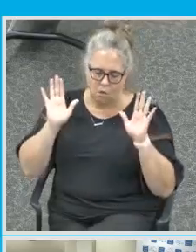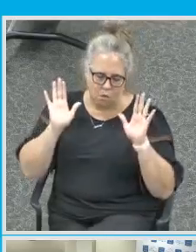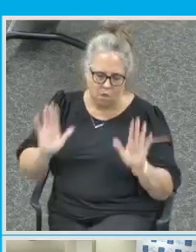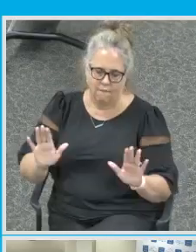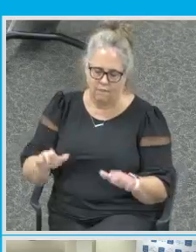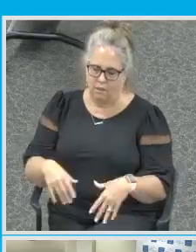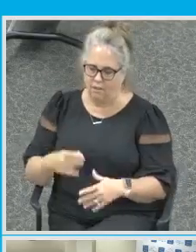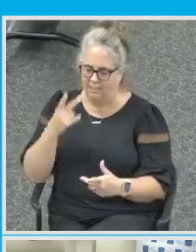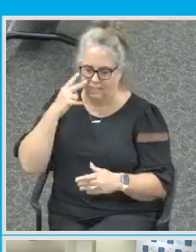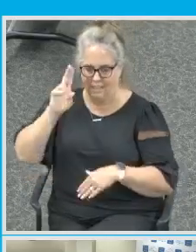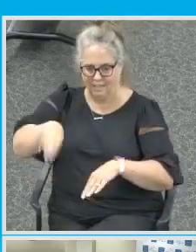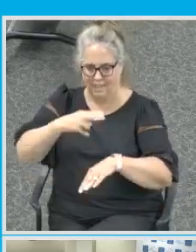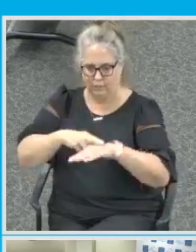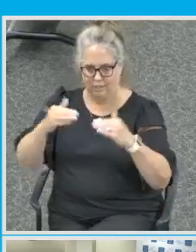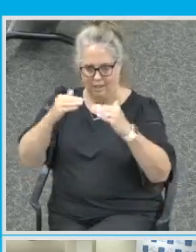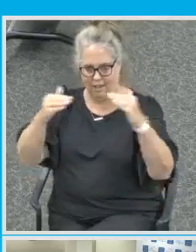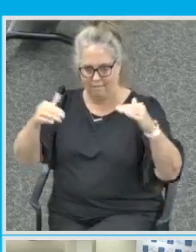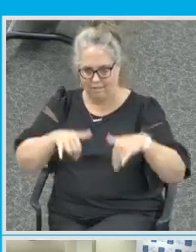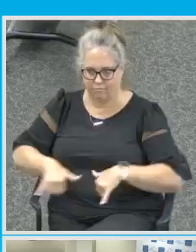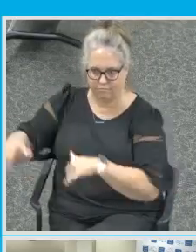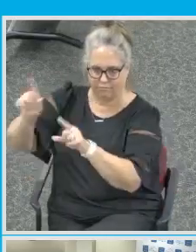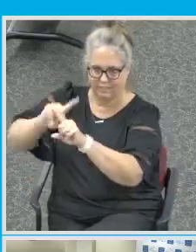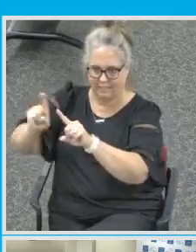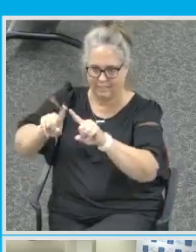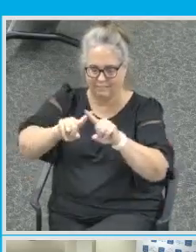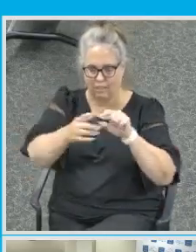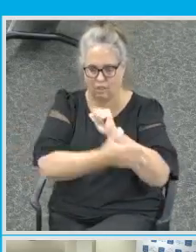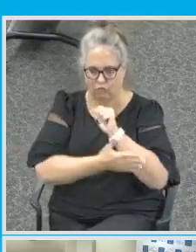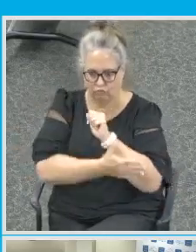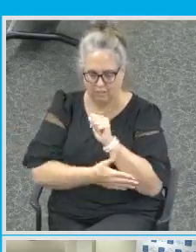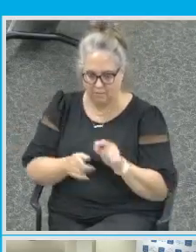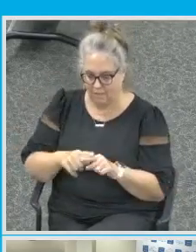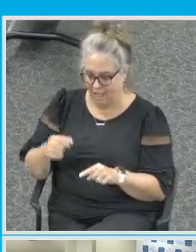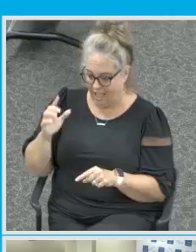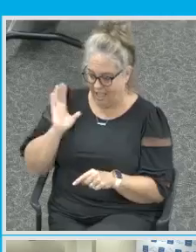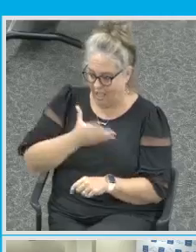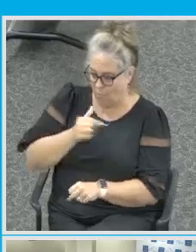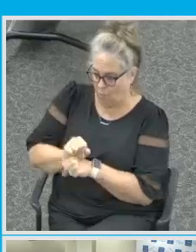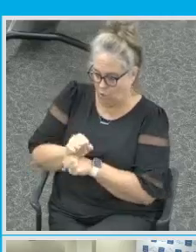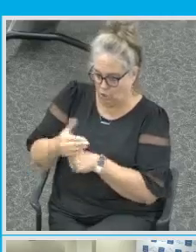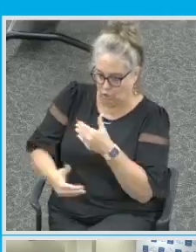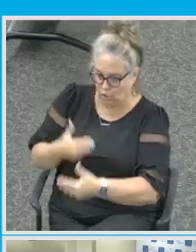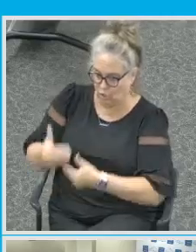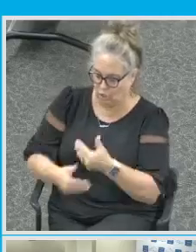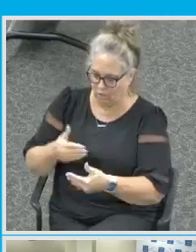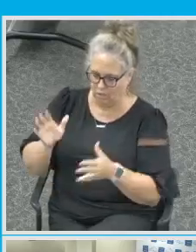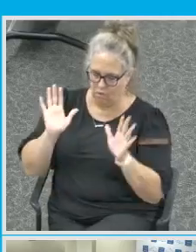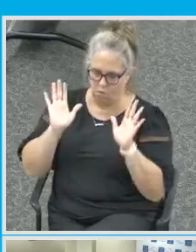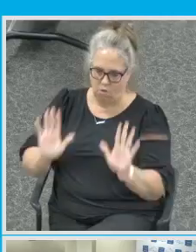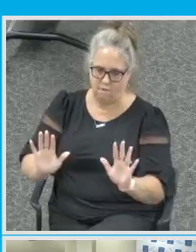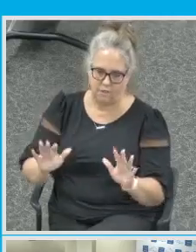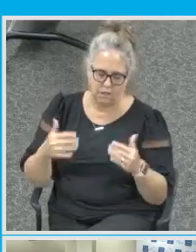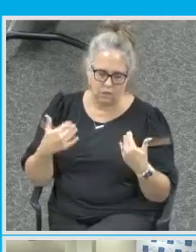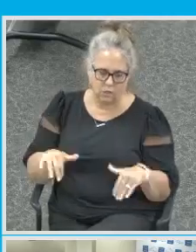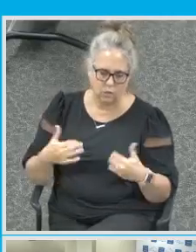work here in El Paso County. And with that also,